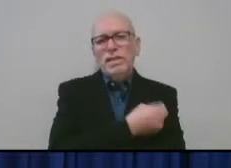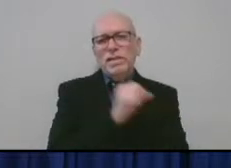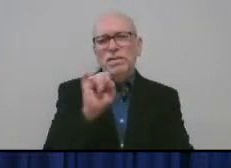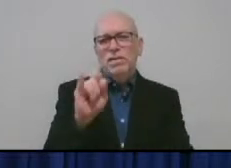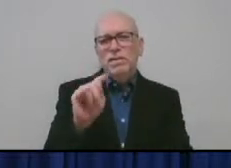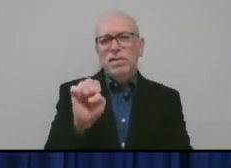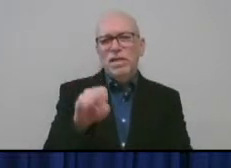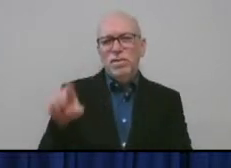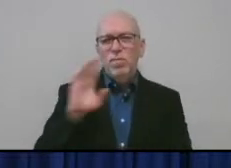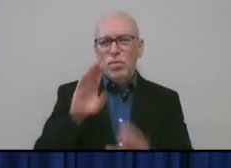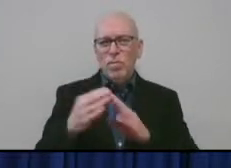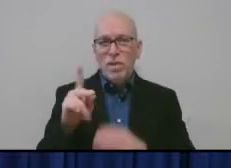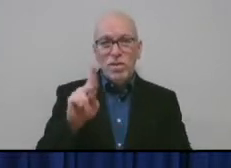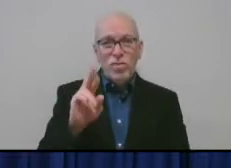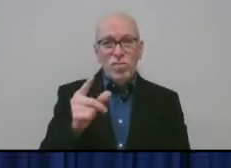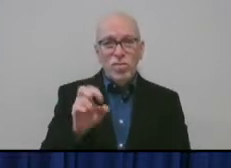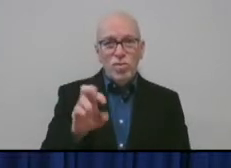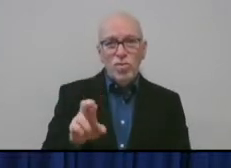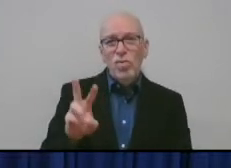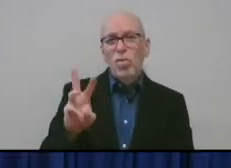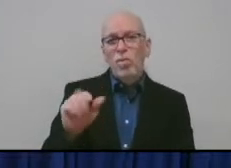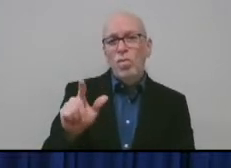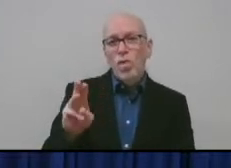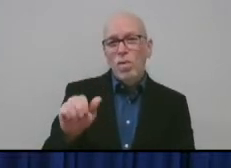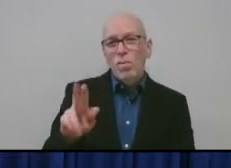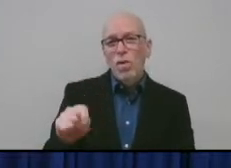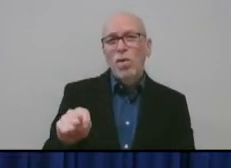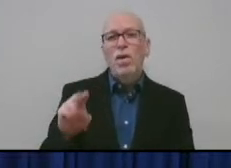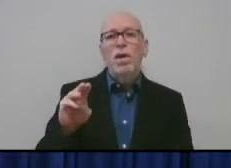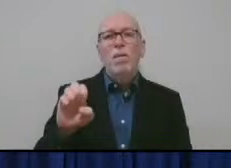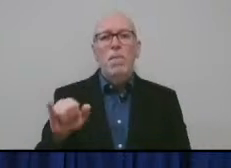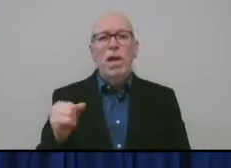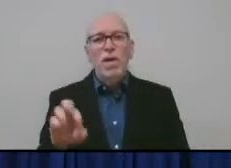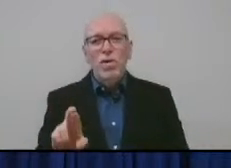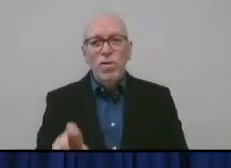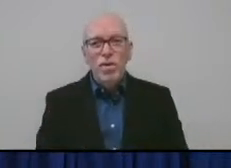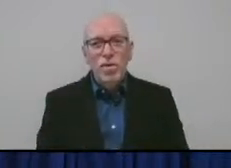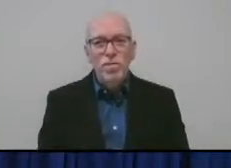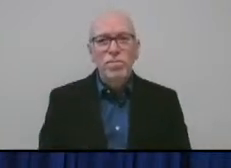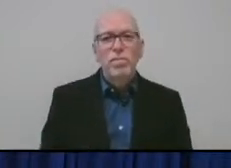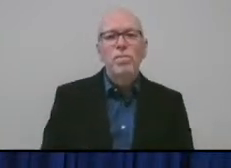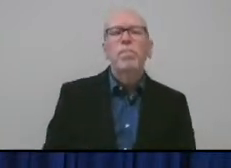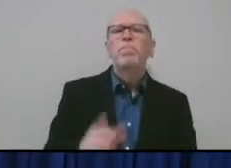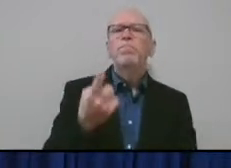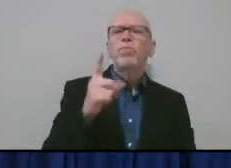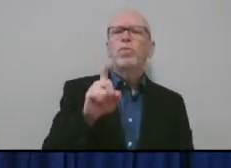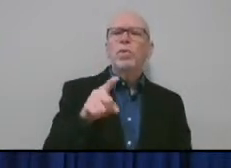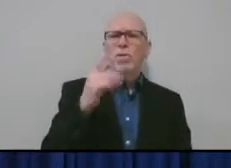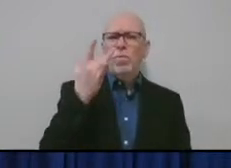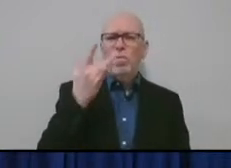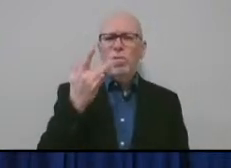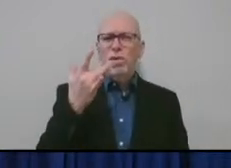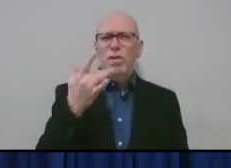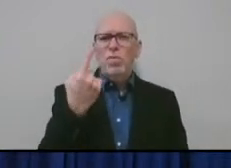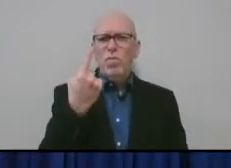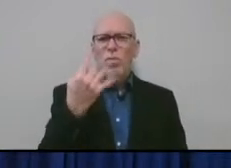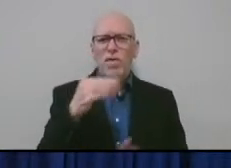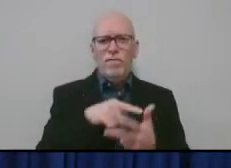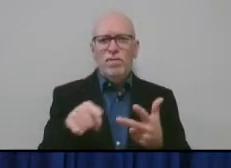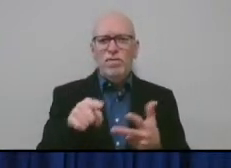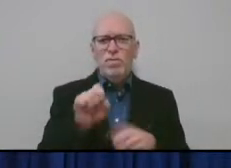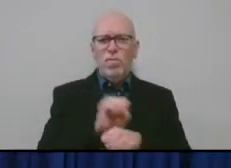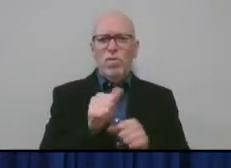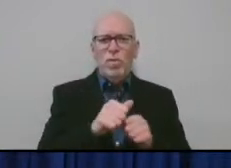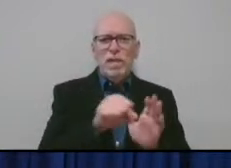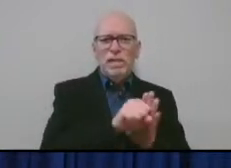to be opening up at Kroger, Walmart, and Meijer. One question is, how come one of those establishments is choosing to work with the state,